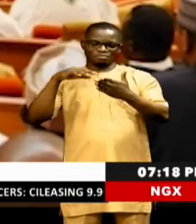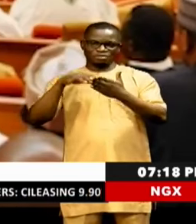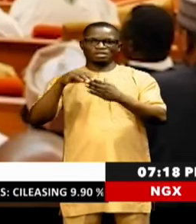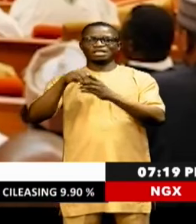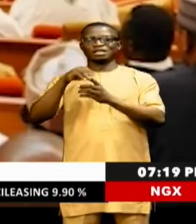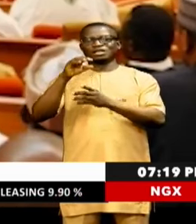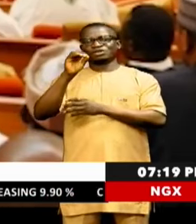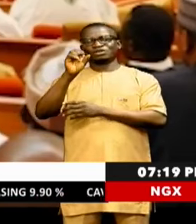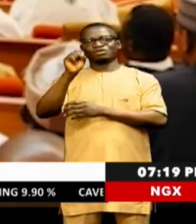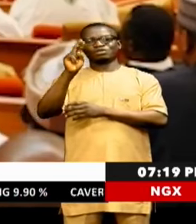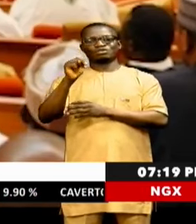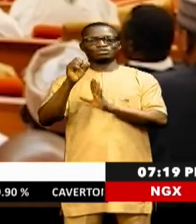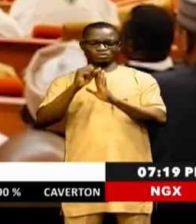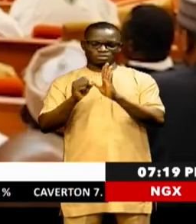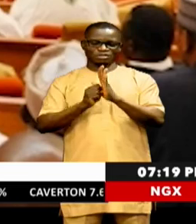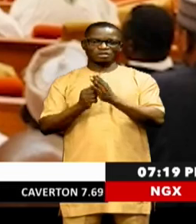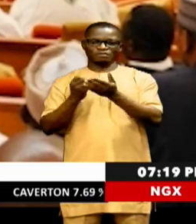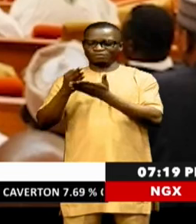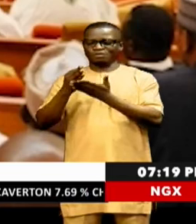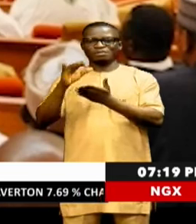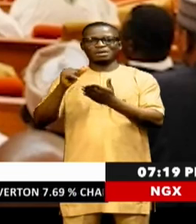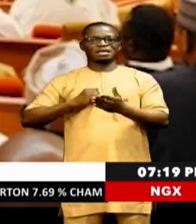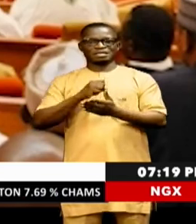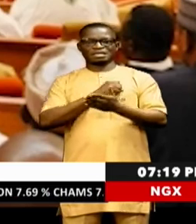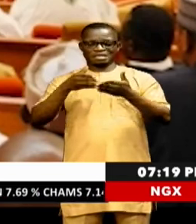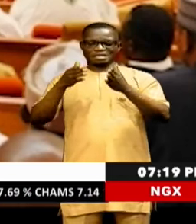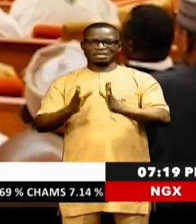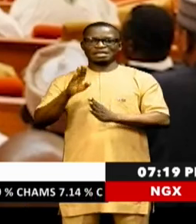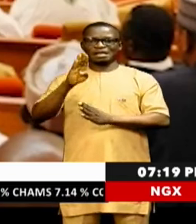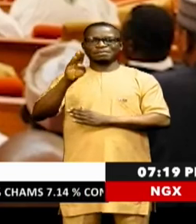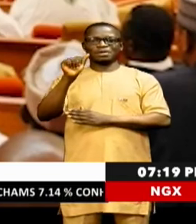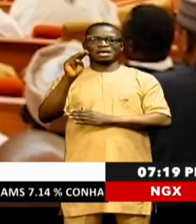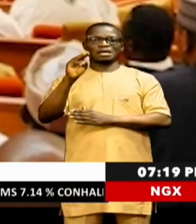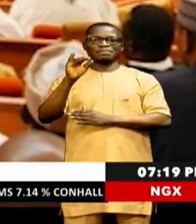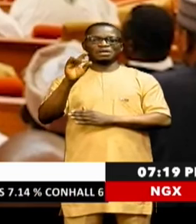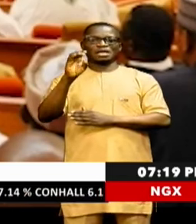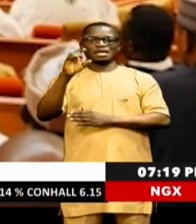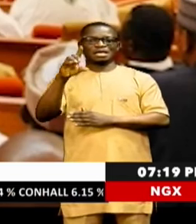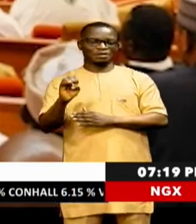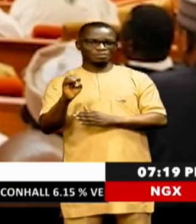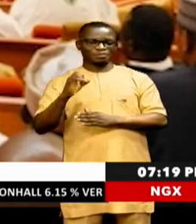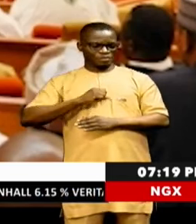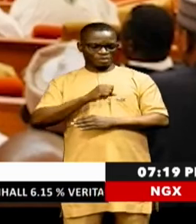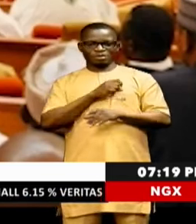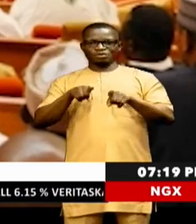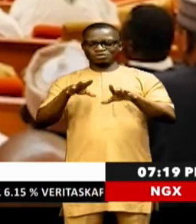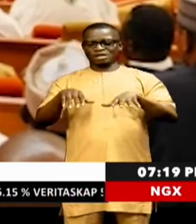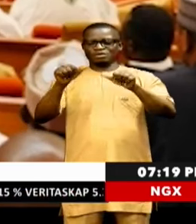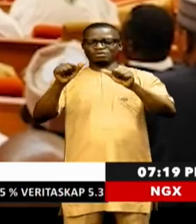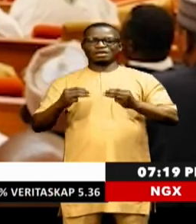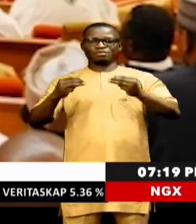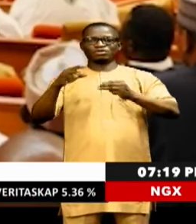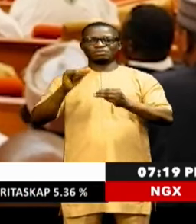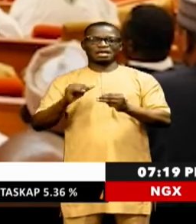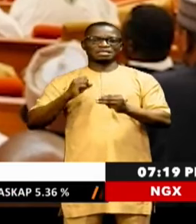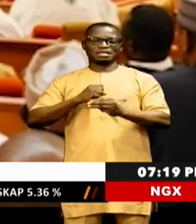Osun State, sponsored by Senate Leader Okpeyemi Bamidele. Senate also adopted a motion from Senator